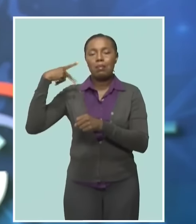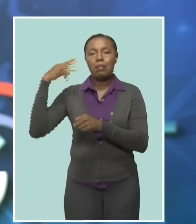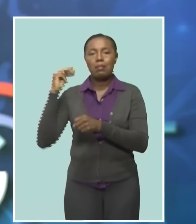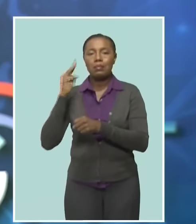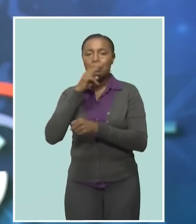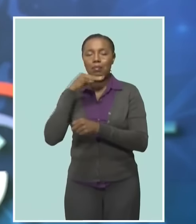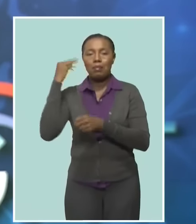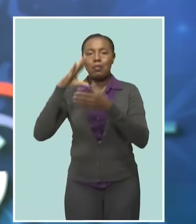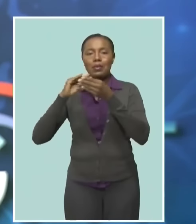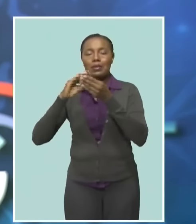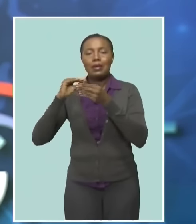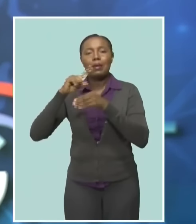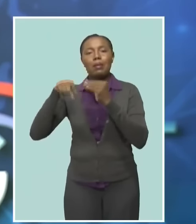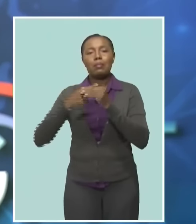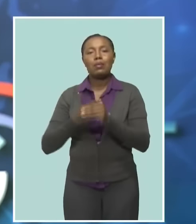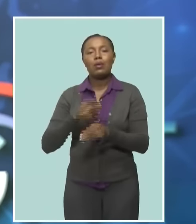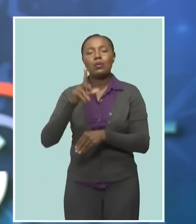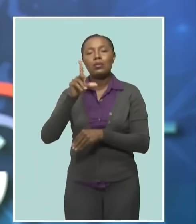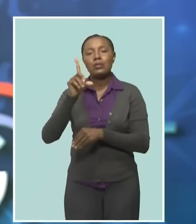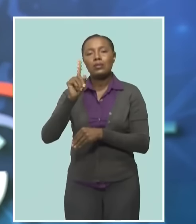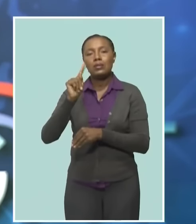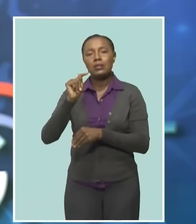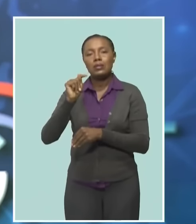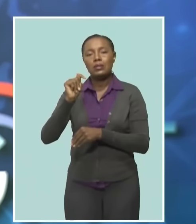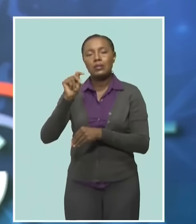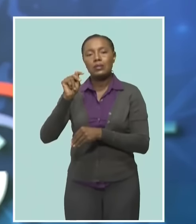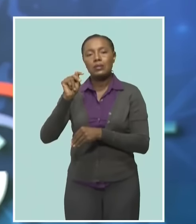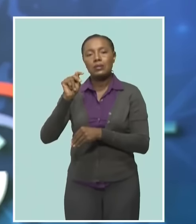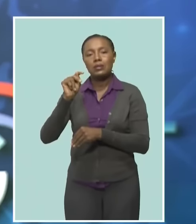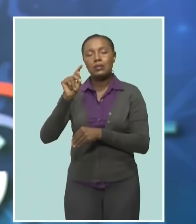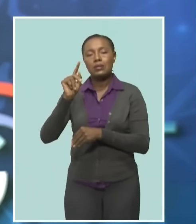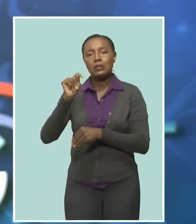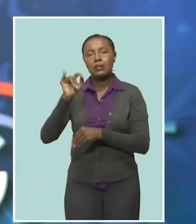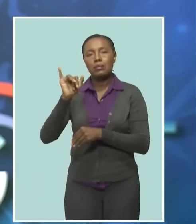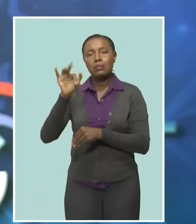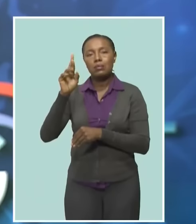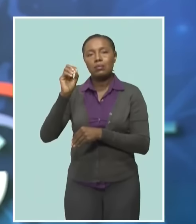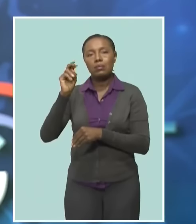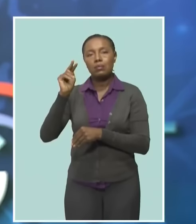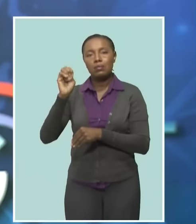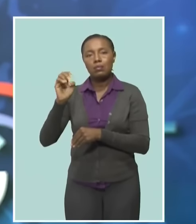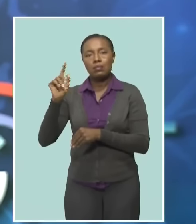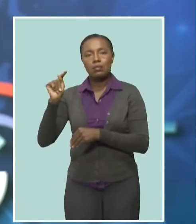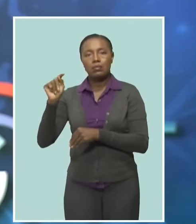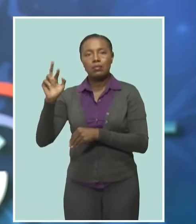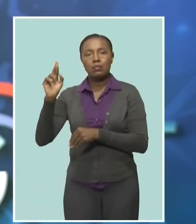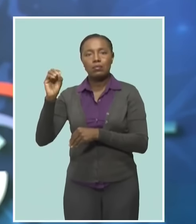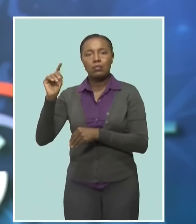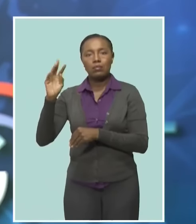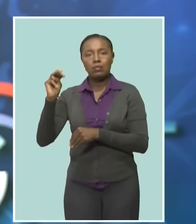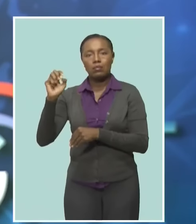late Tyrone Trotman as she paid tribute following his passing yesterday. The